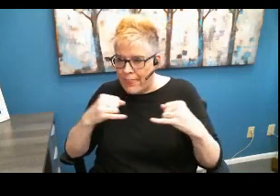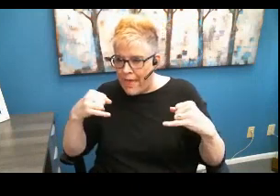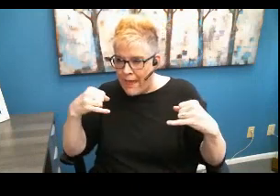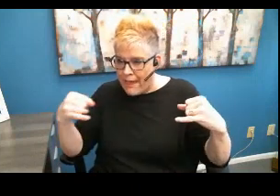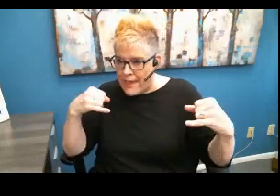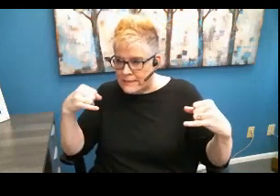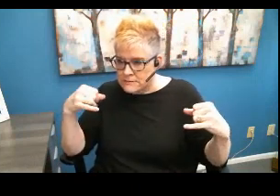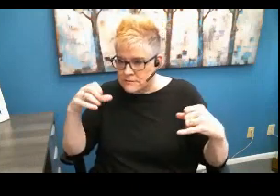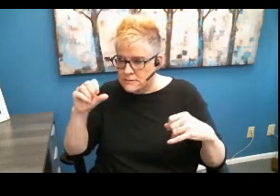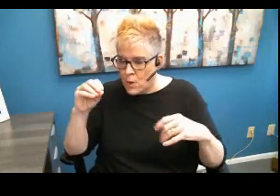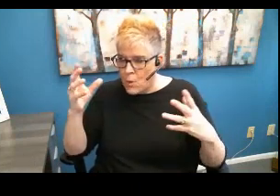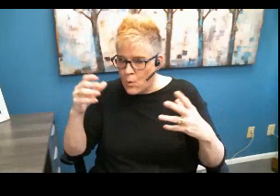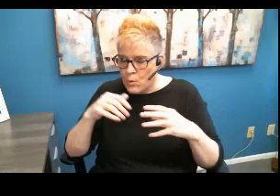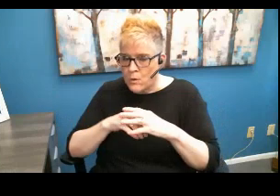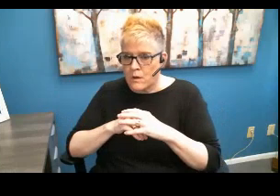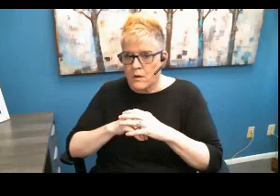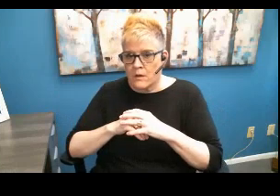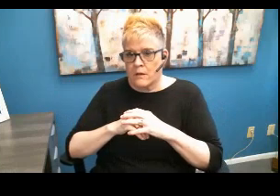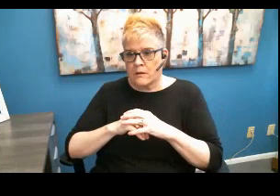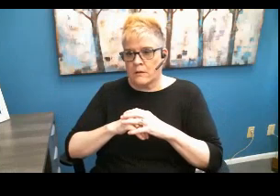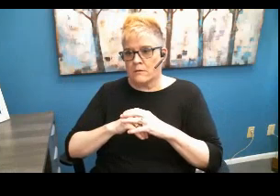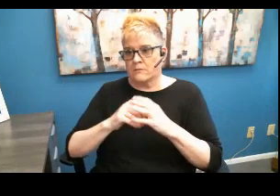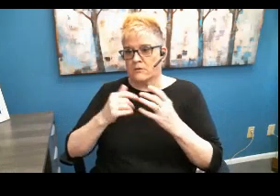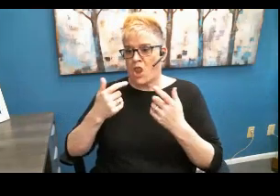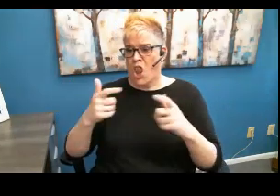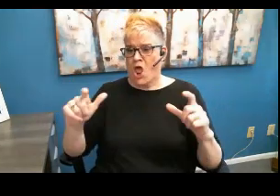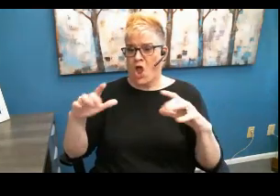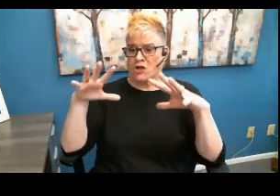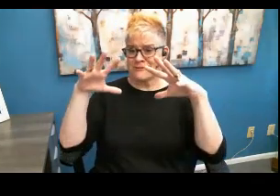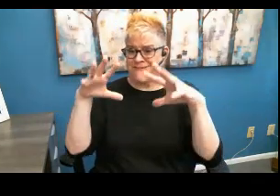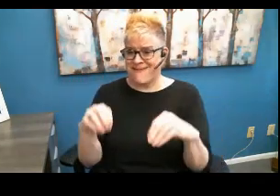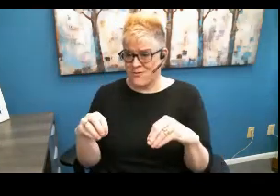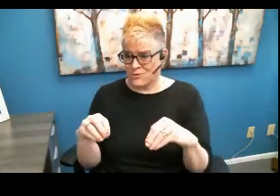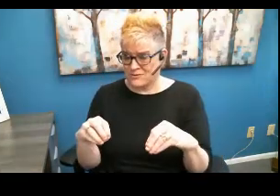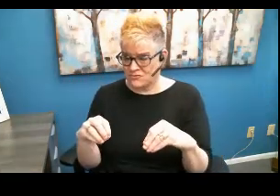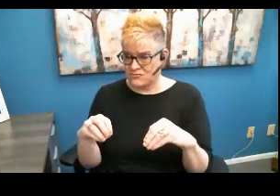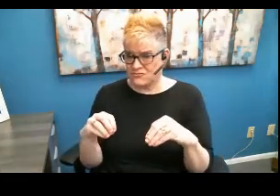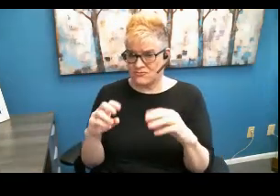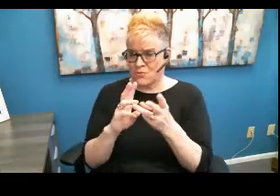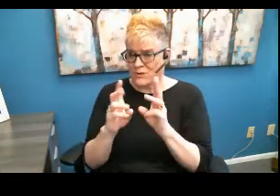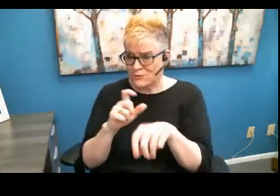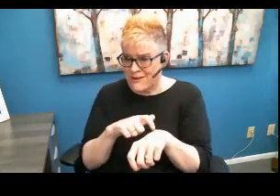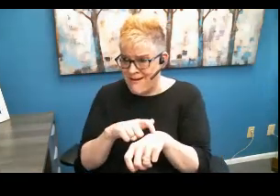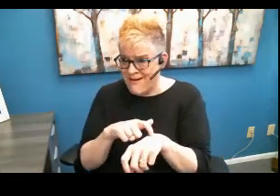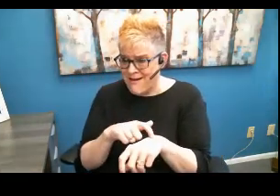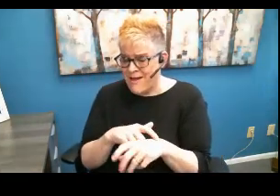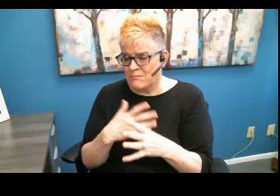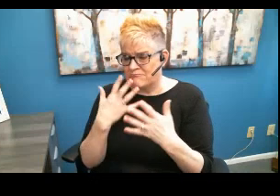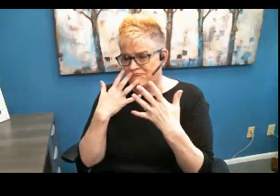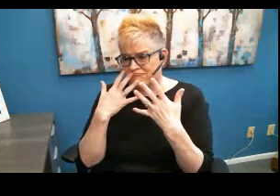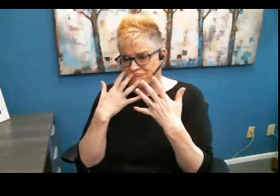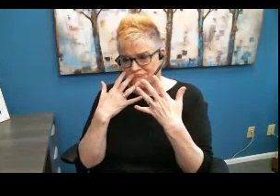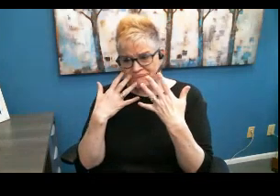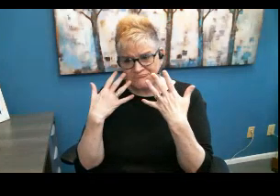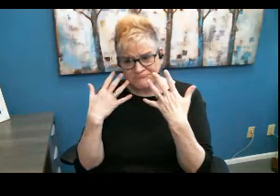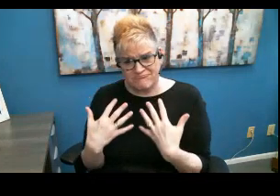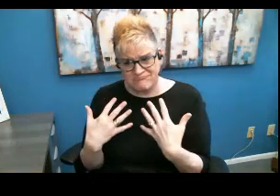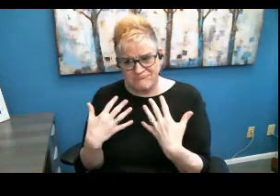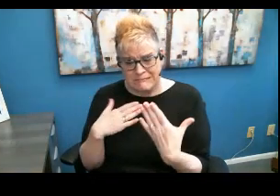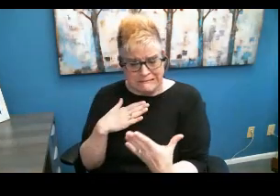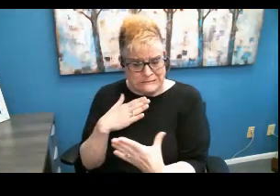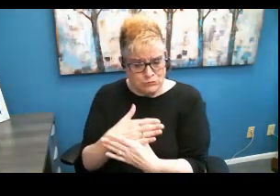So in a large outage situation, especially in the wintertime, it's unfortunate because there's a disruption in gas